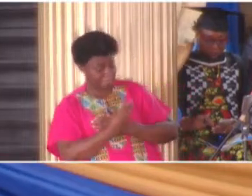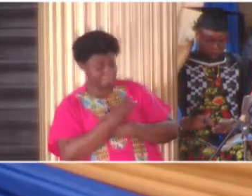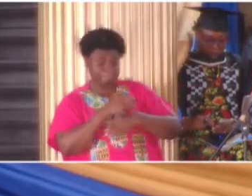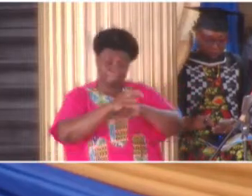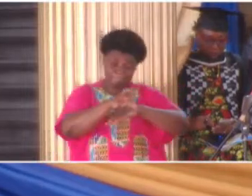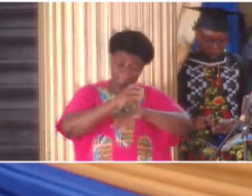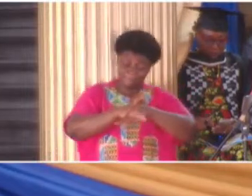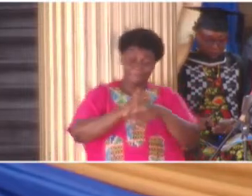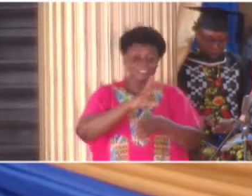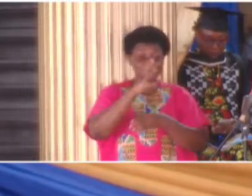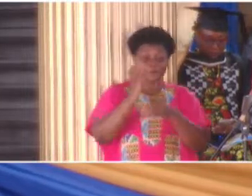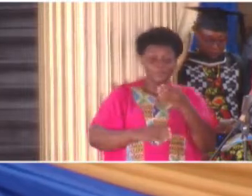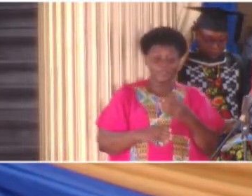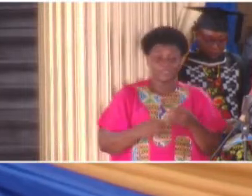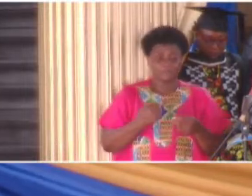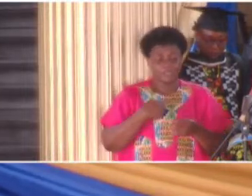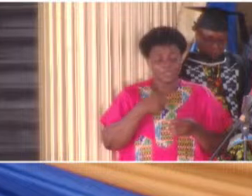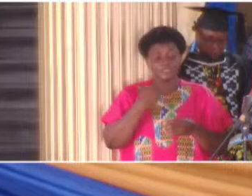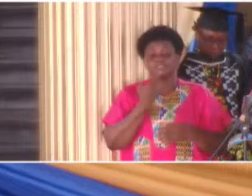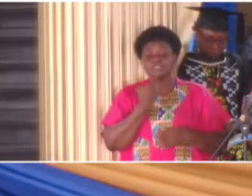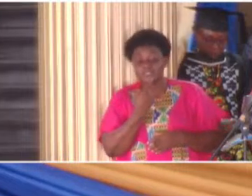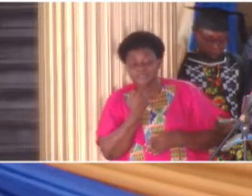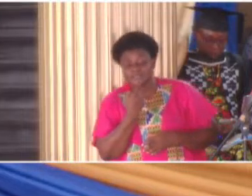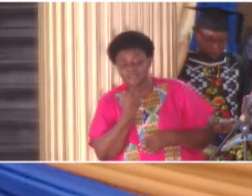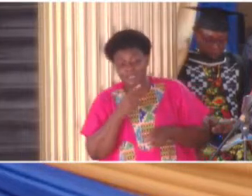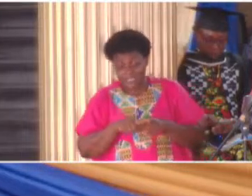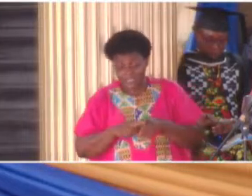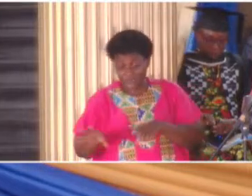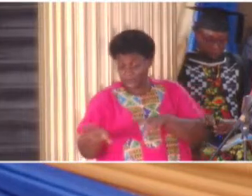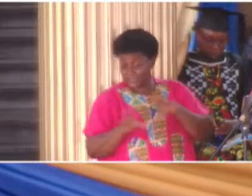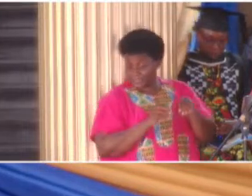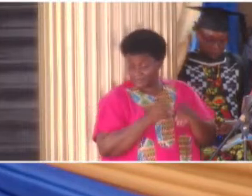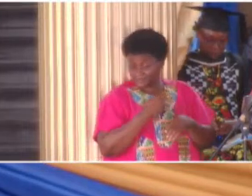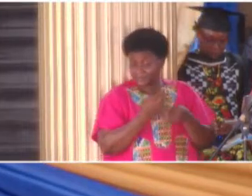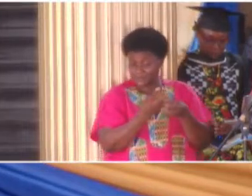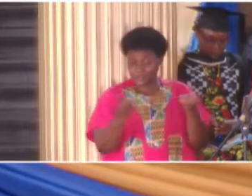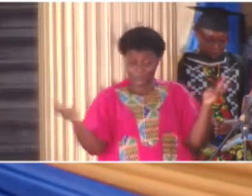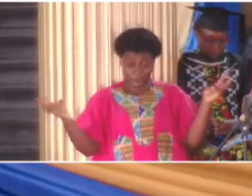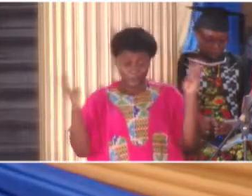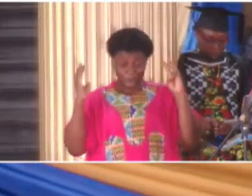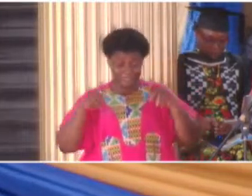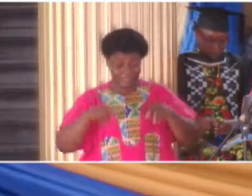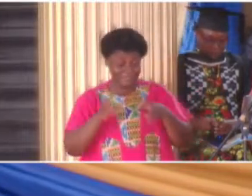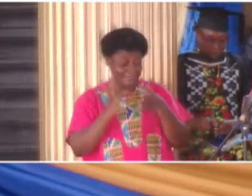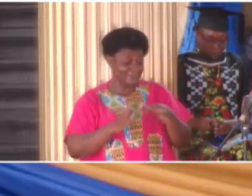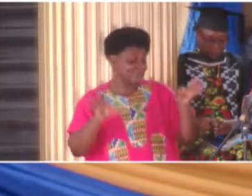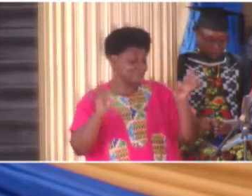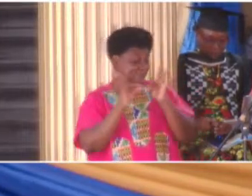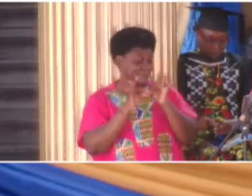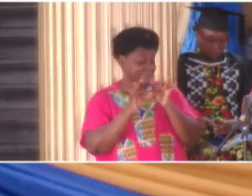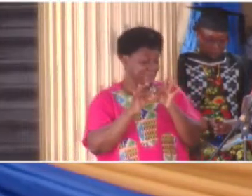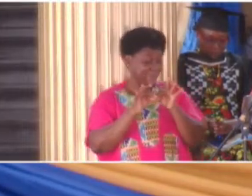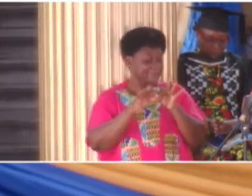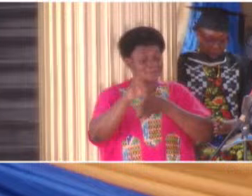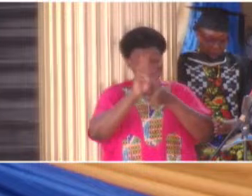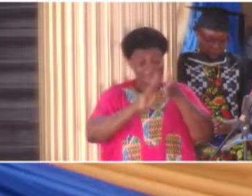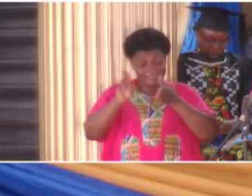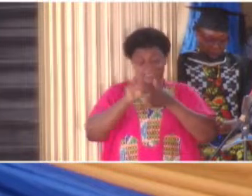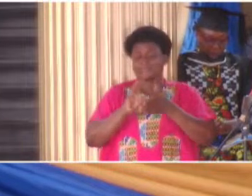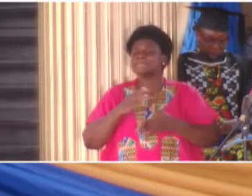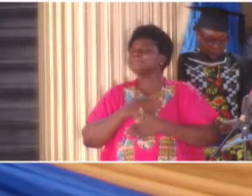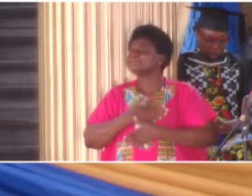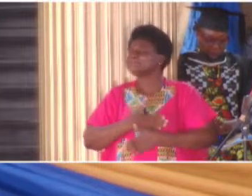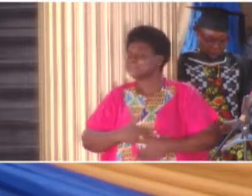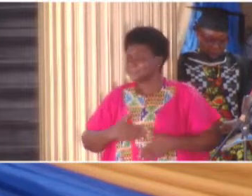conclusion, I would like to say that as you leave the halls of this esteemed university, please